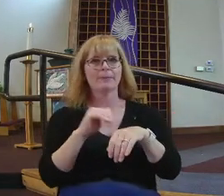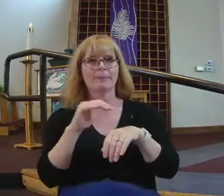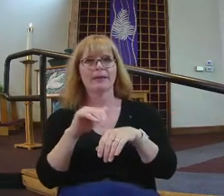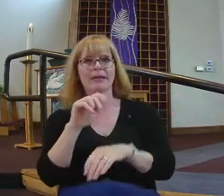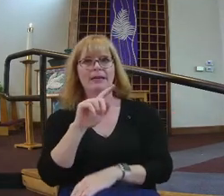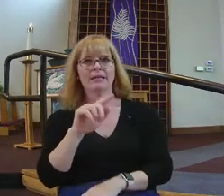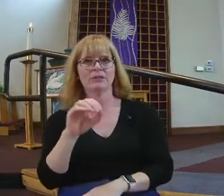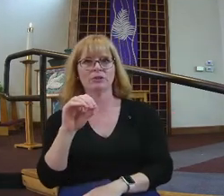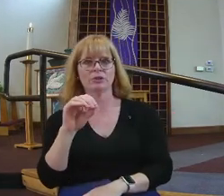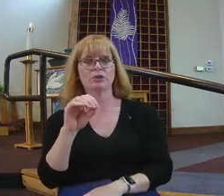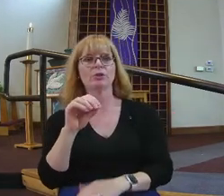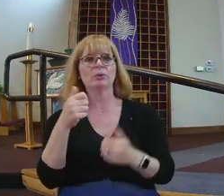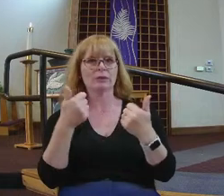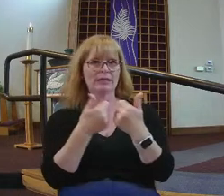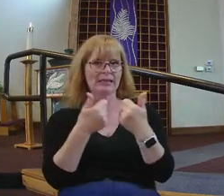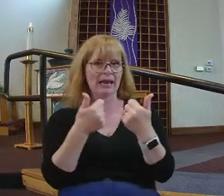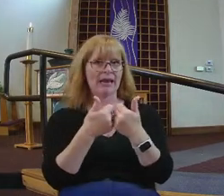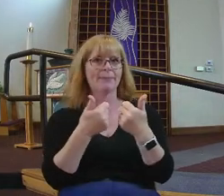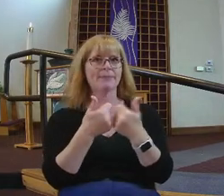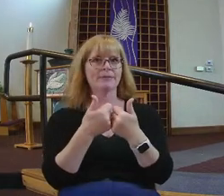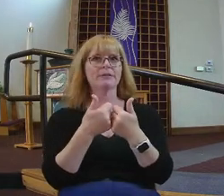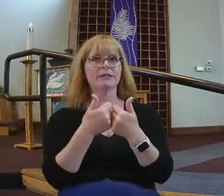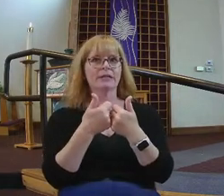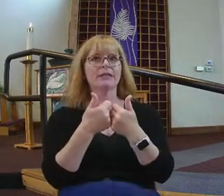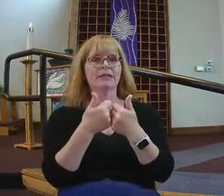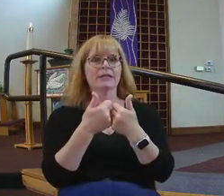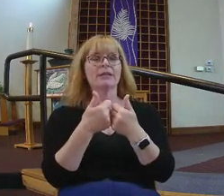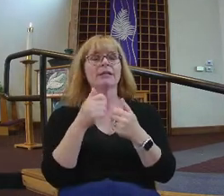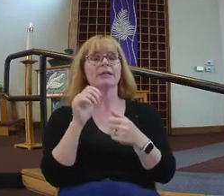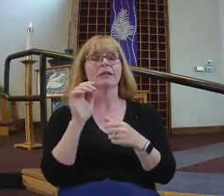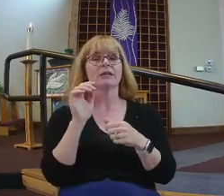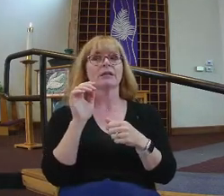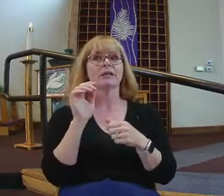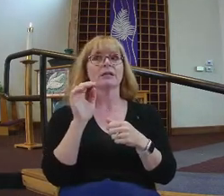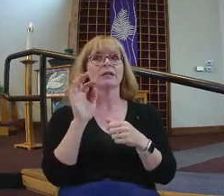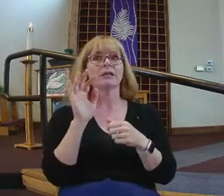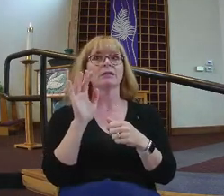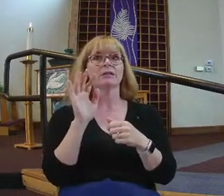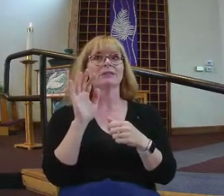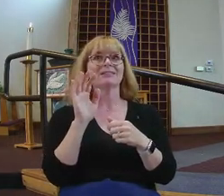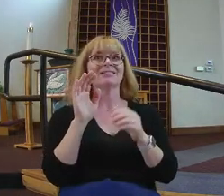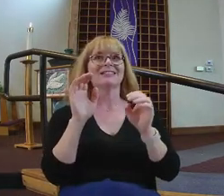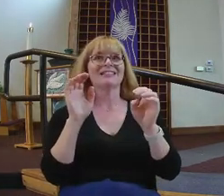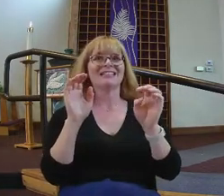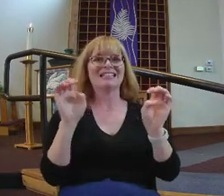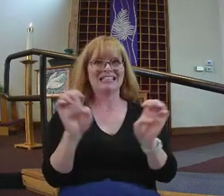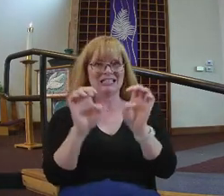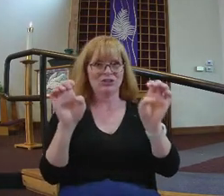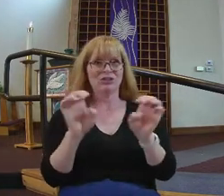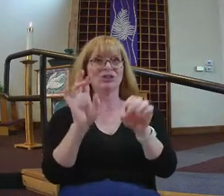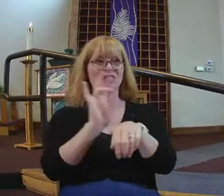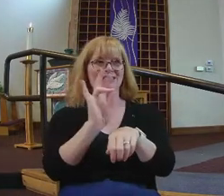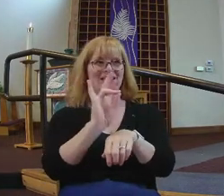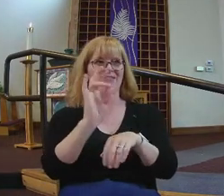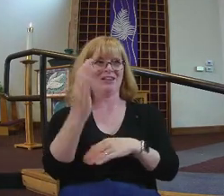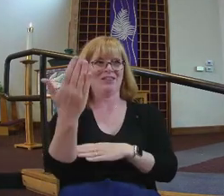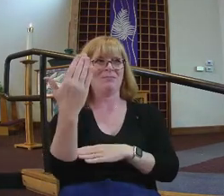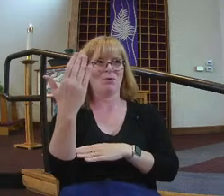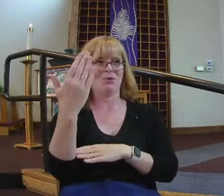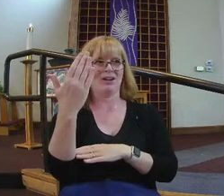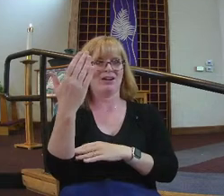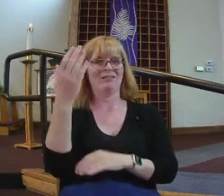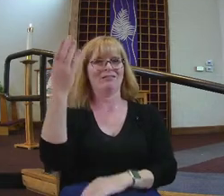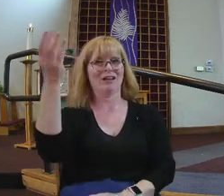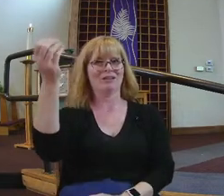crafts. And then on Sunday, come early at 7 a.m. For an Easter sunrise service right outside in the